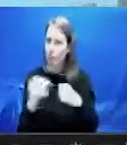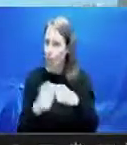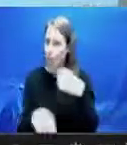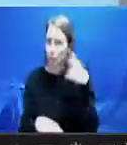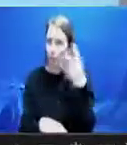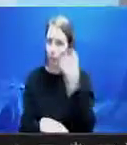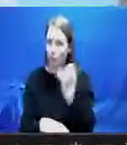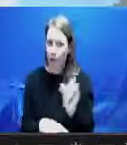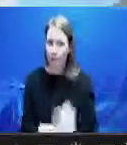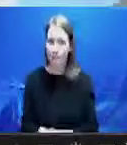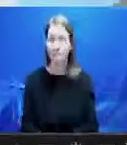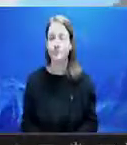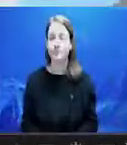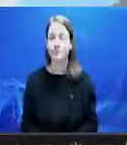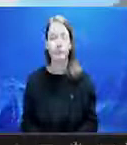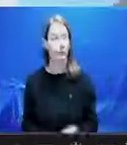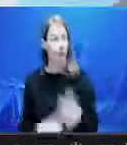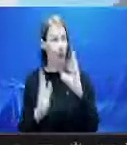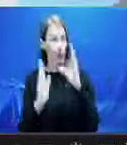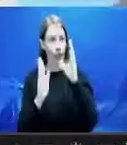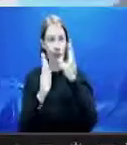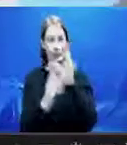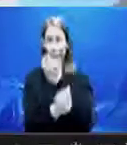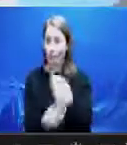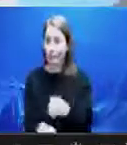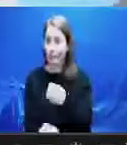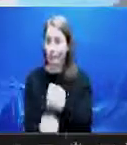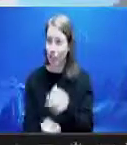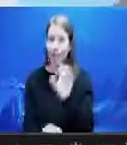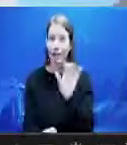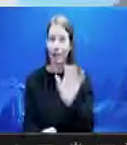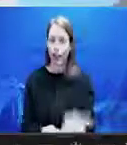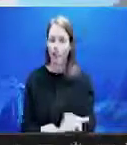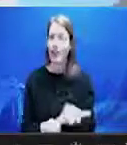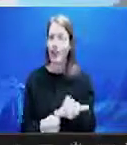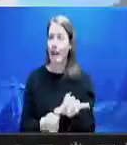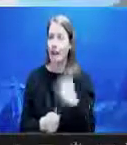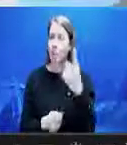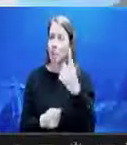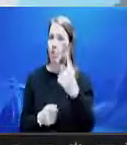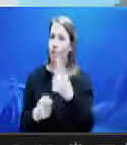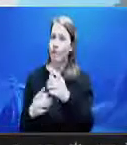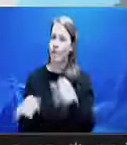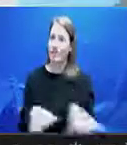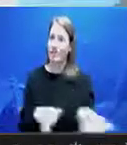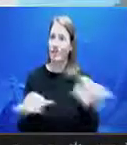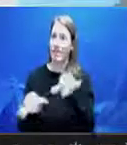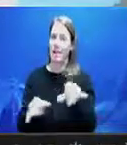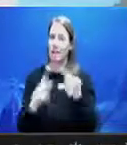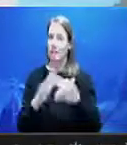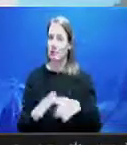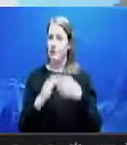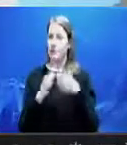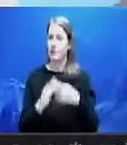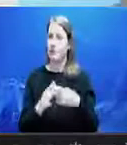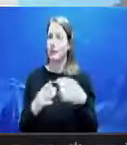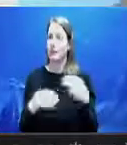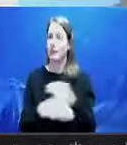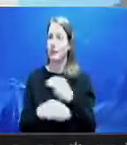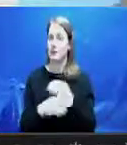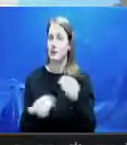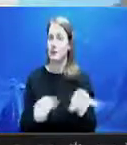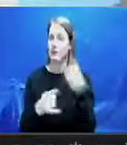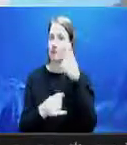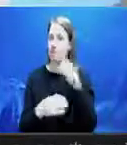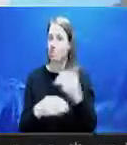precision. It's one of the 8 standards for mathematical practice that appear at the beginning of the Common Core State Standards for Mathematics. They outline the